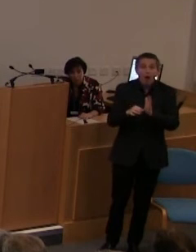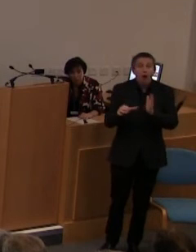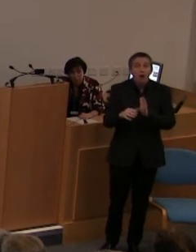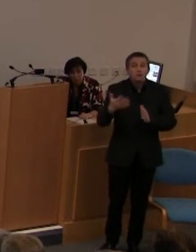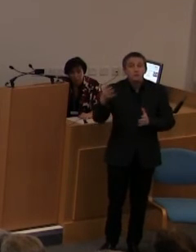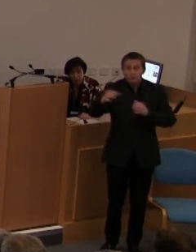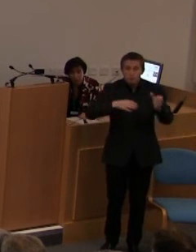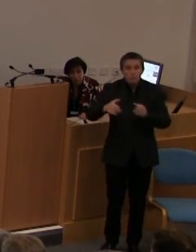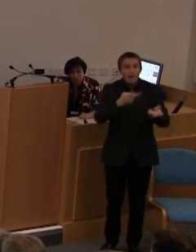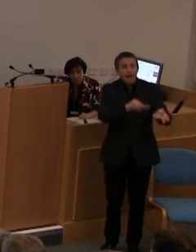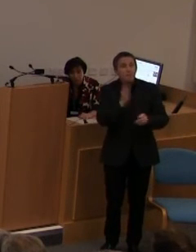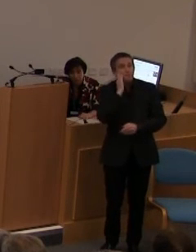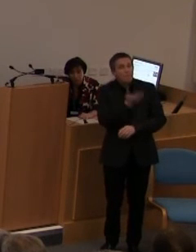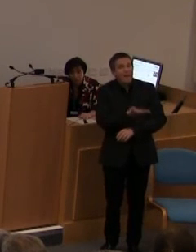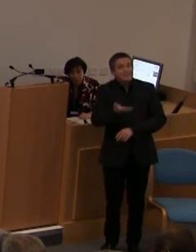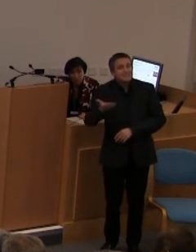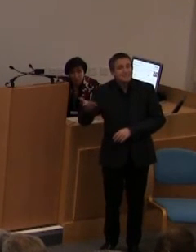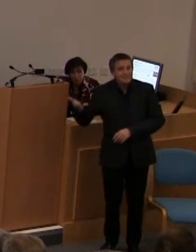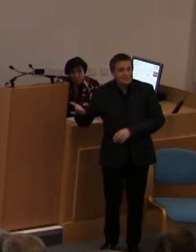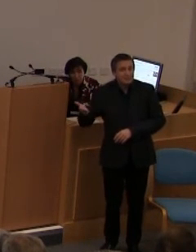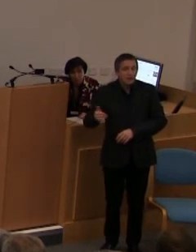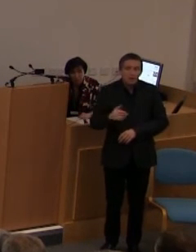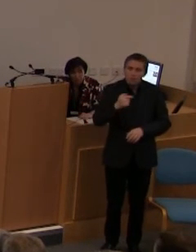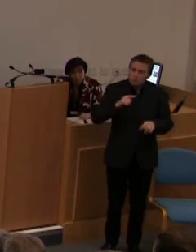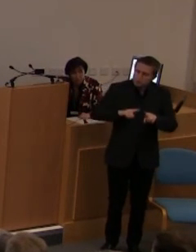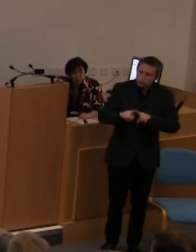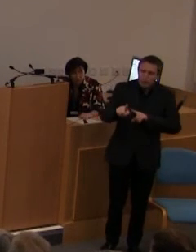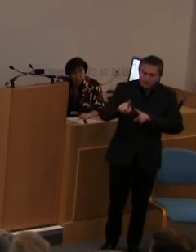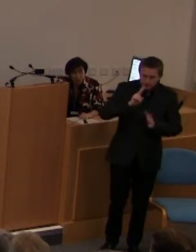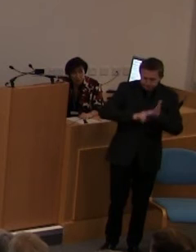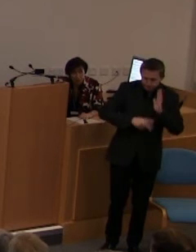to fit people in. But again, we're doing a lot of work to try and